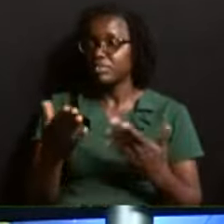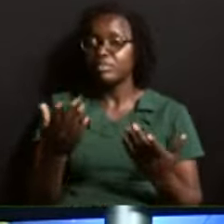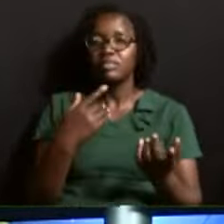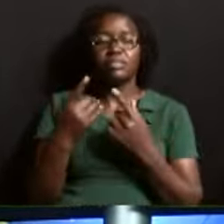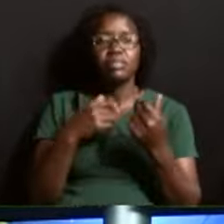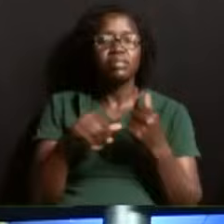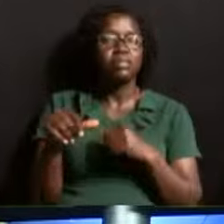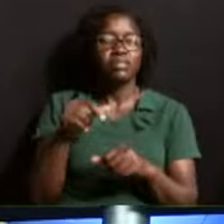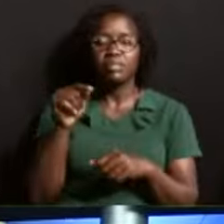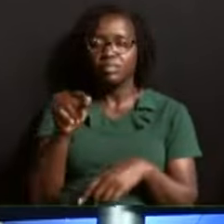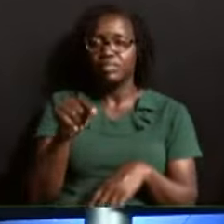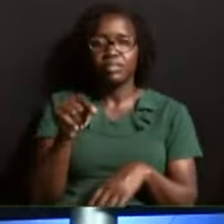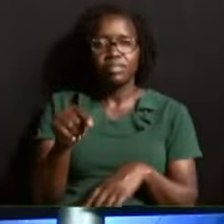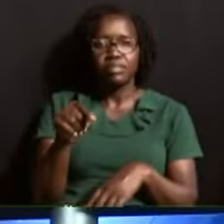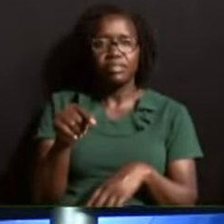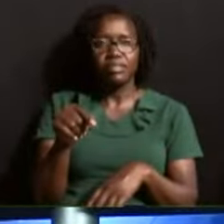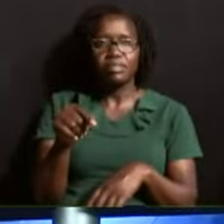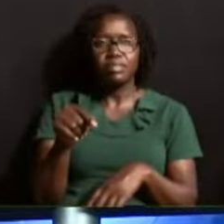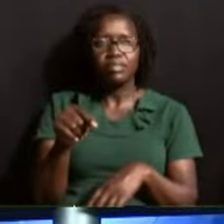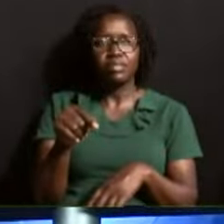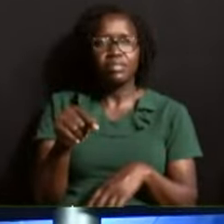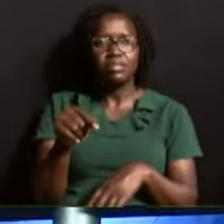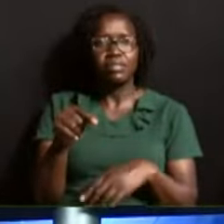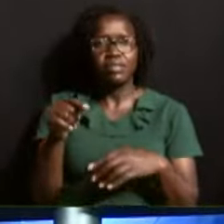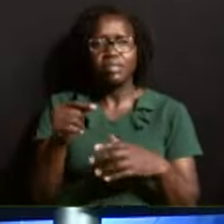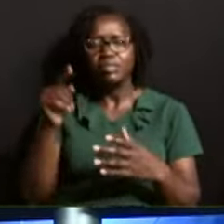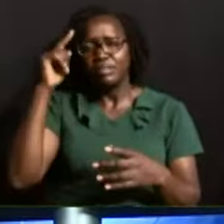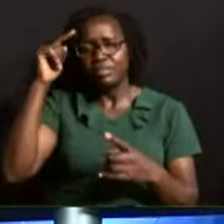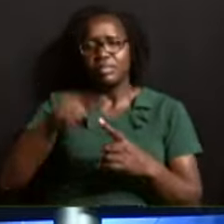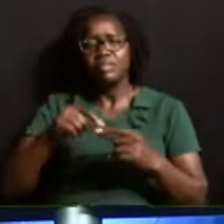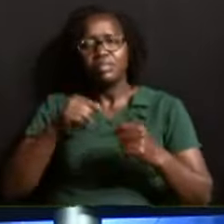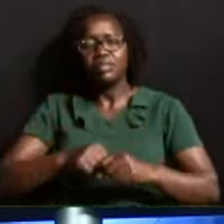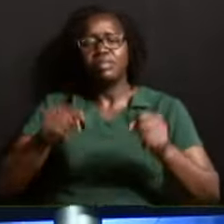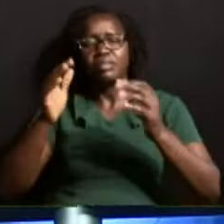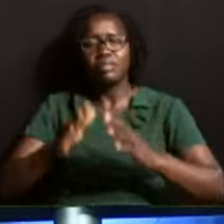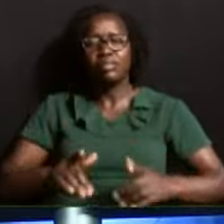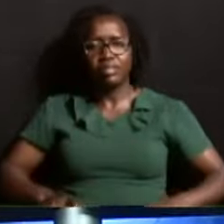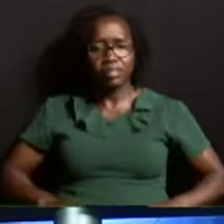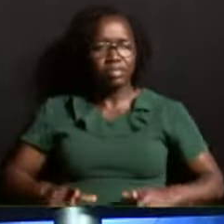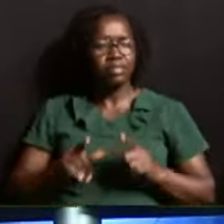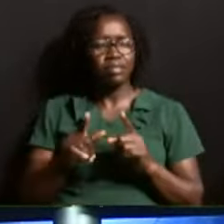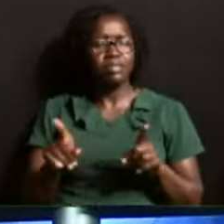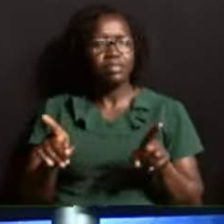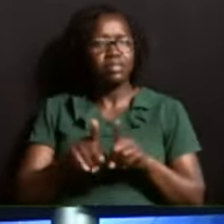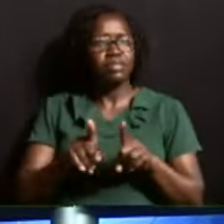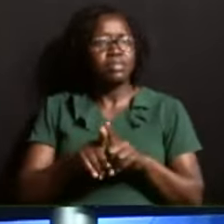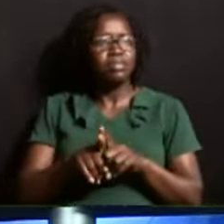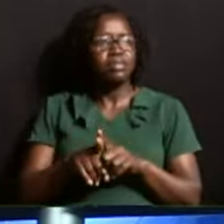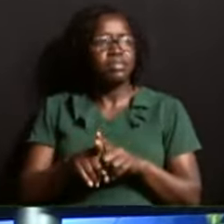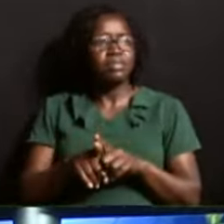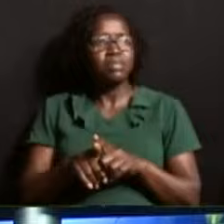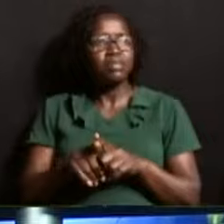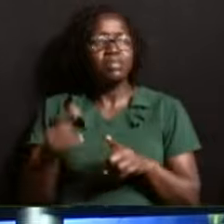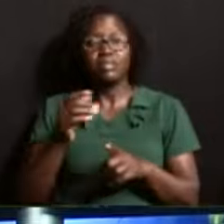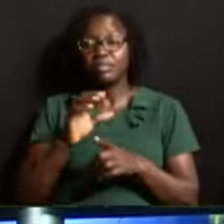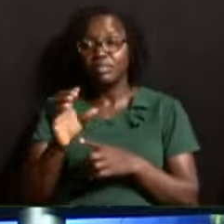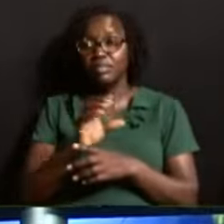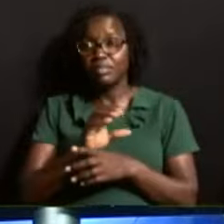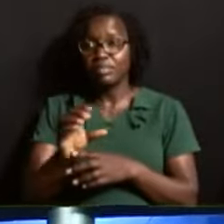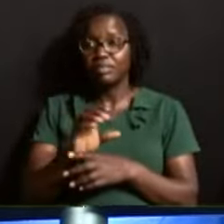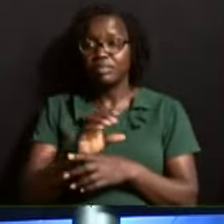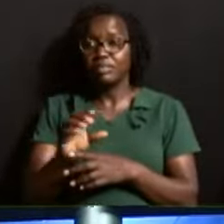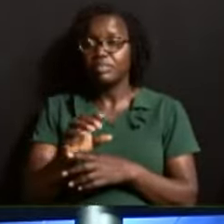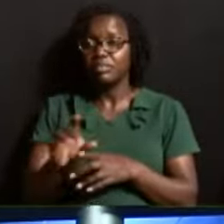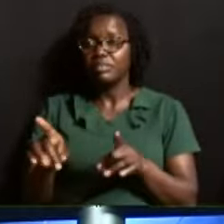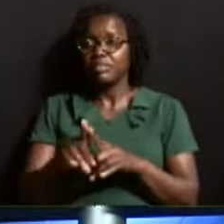about this. Key areas in our lives, such as our careers, such